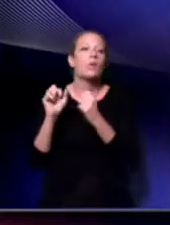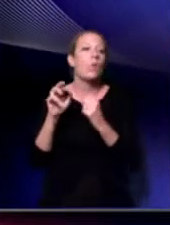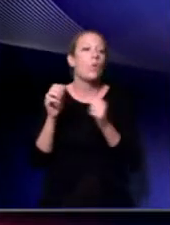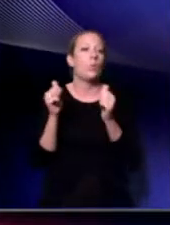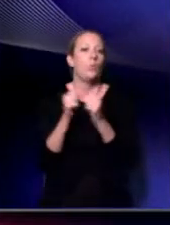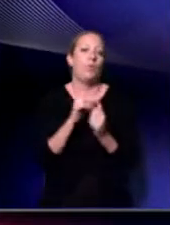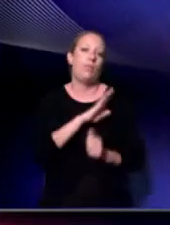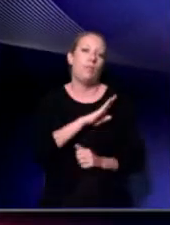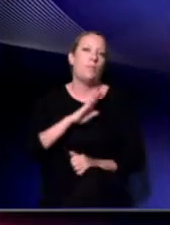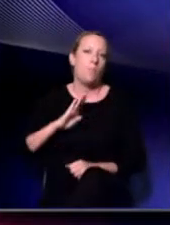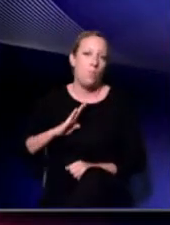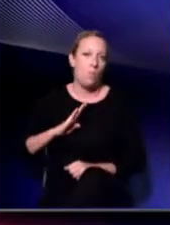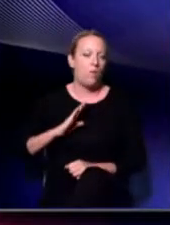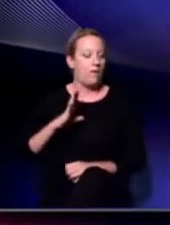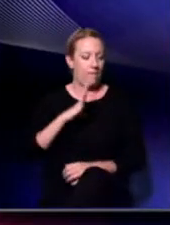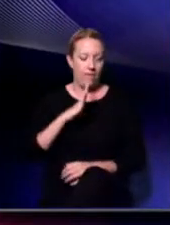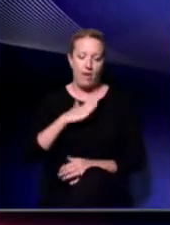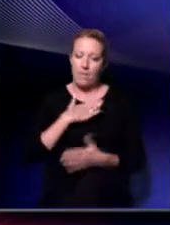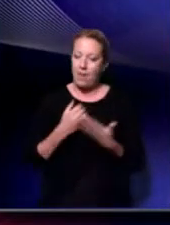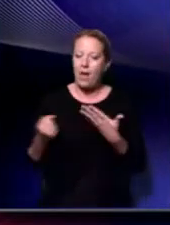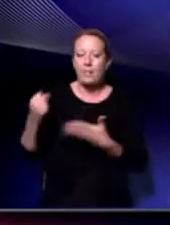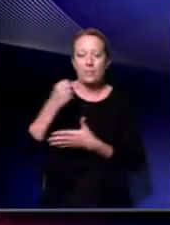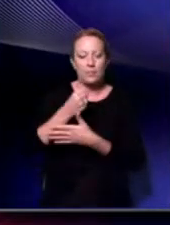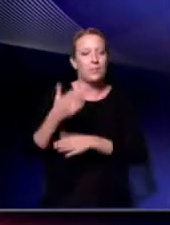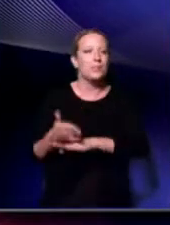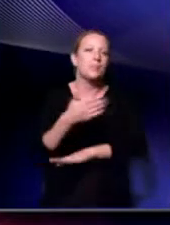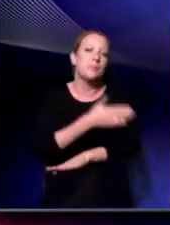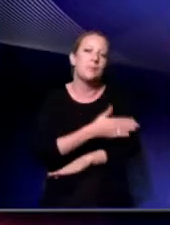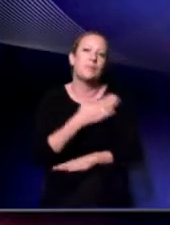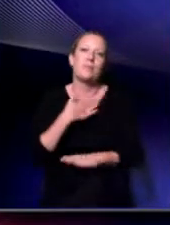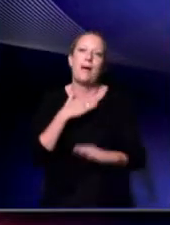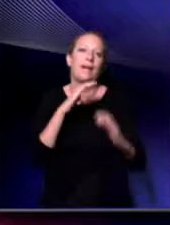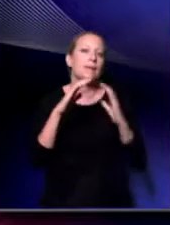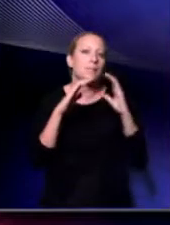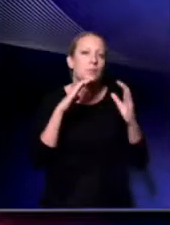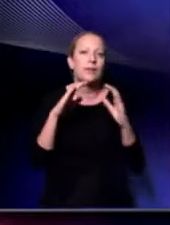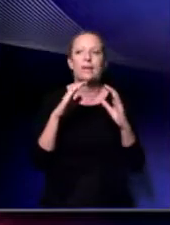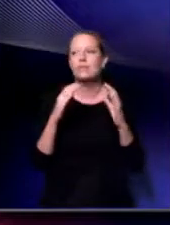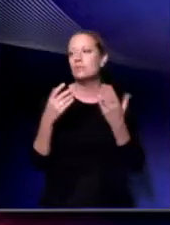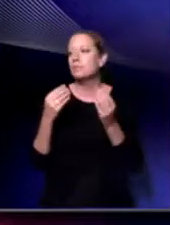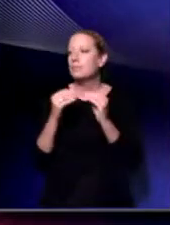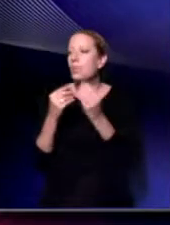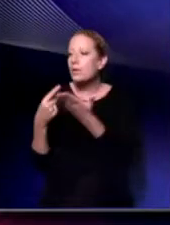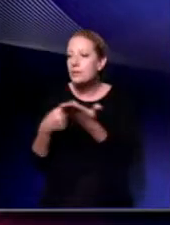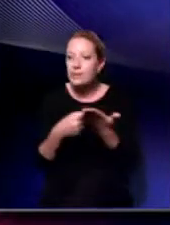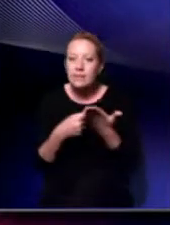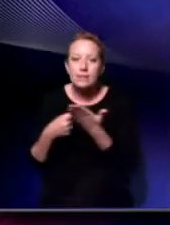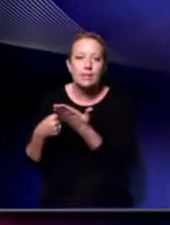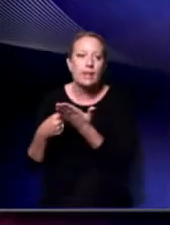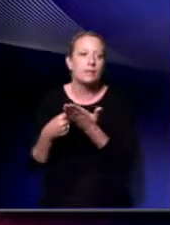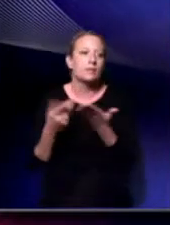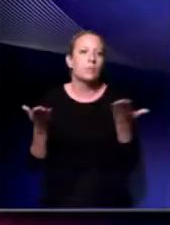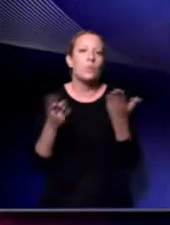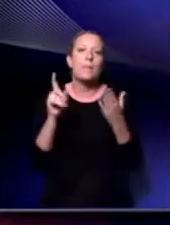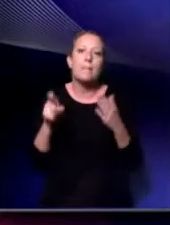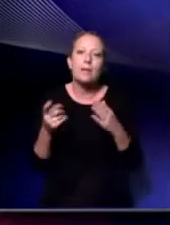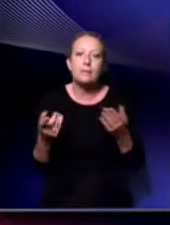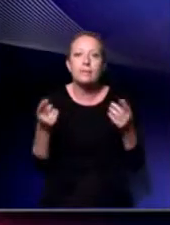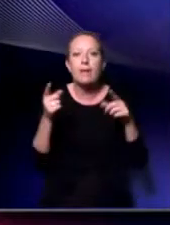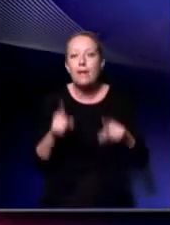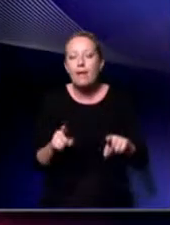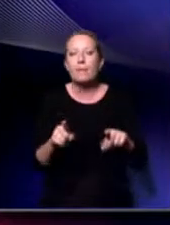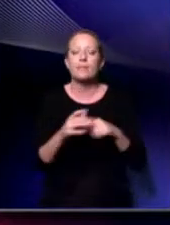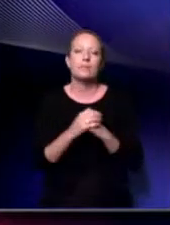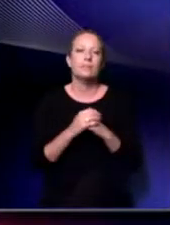So that's the priority here, is having a conversation about what needs to happen so that you're getting